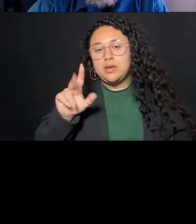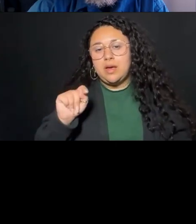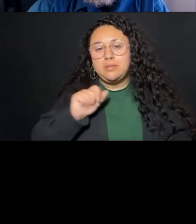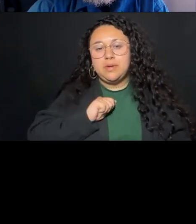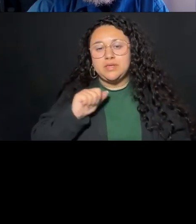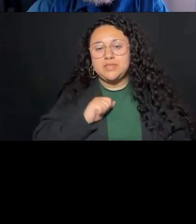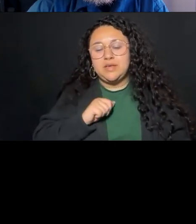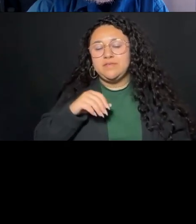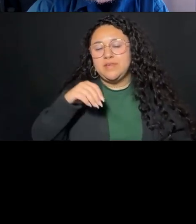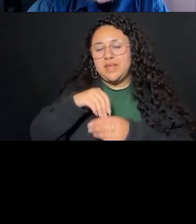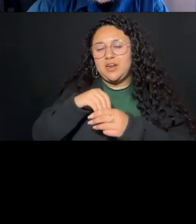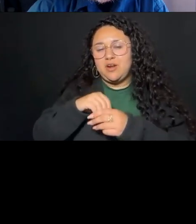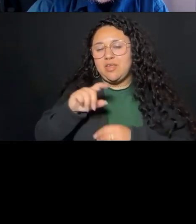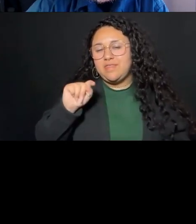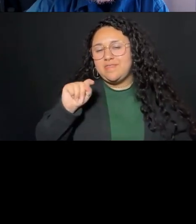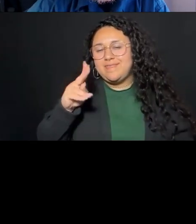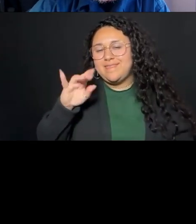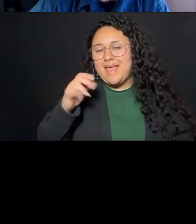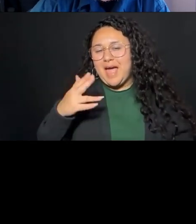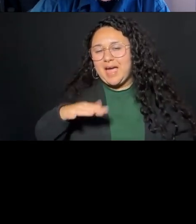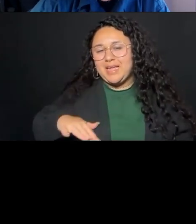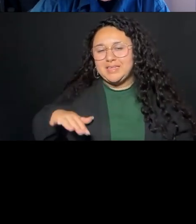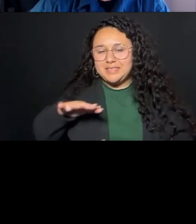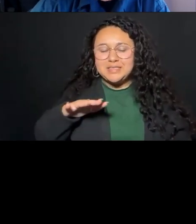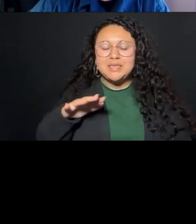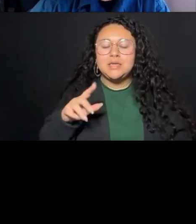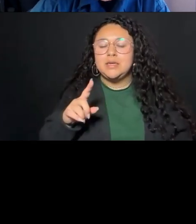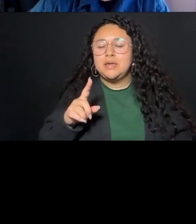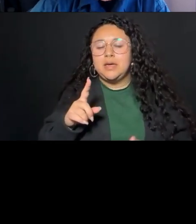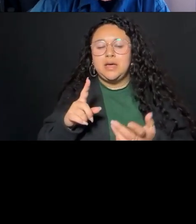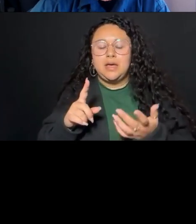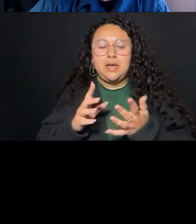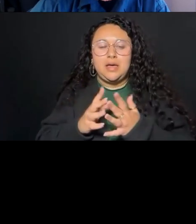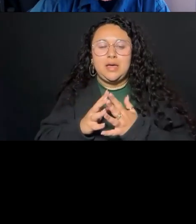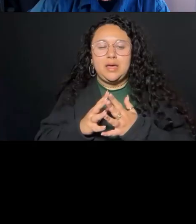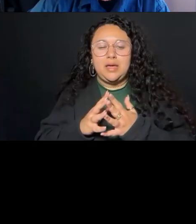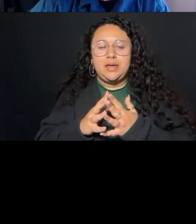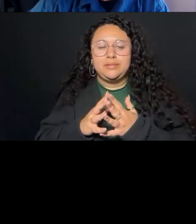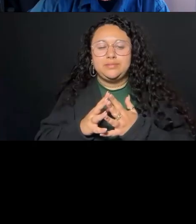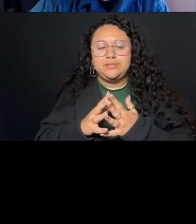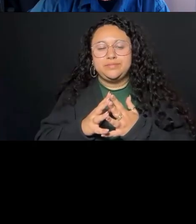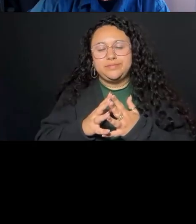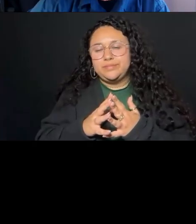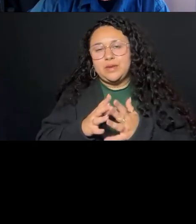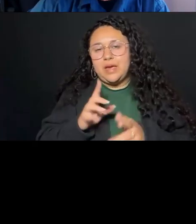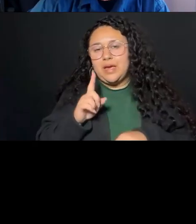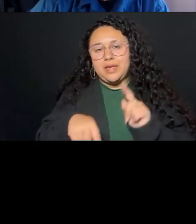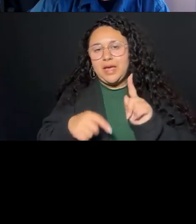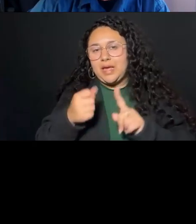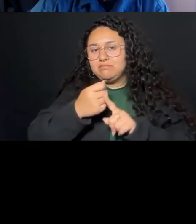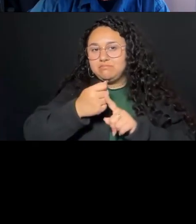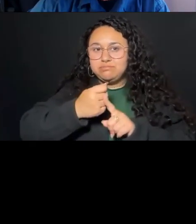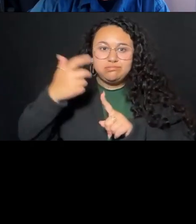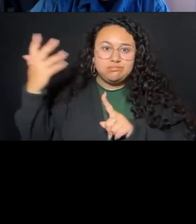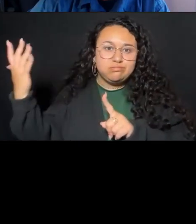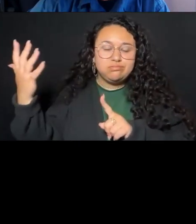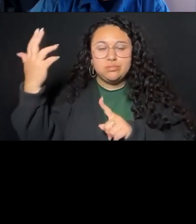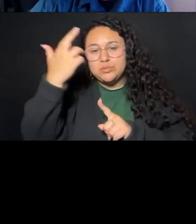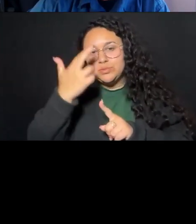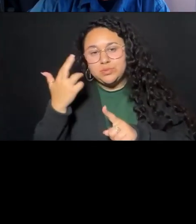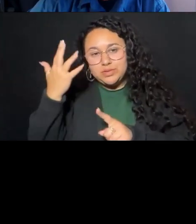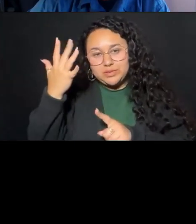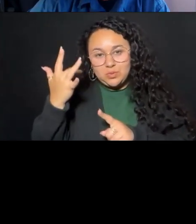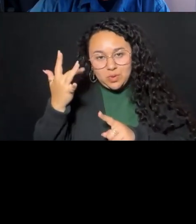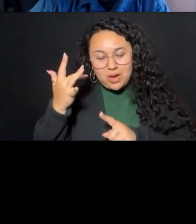thighs. I don't really know, like I can't give you some like elaborate like reason why I